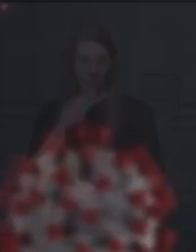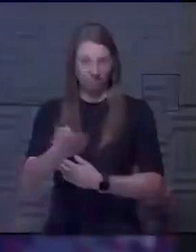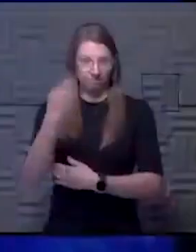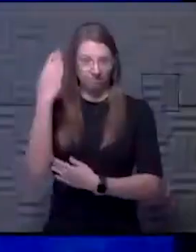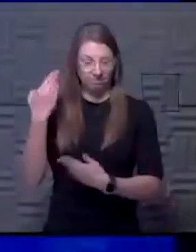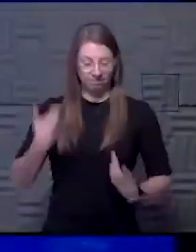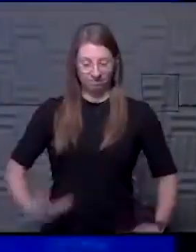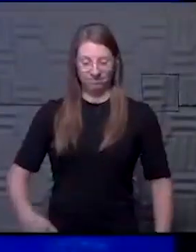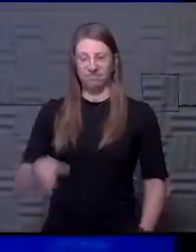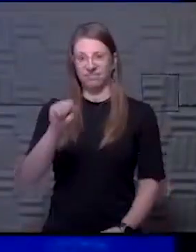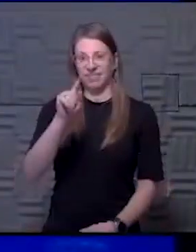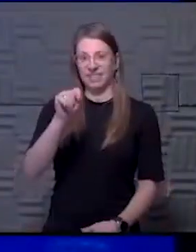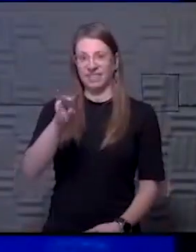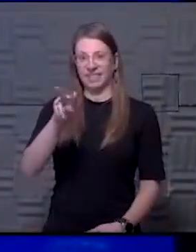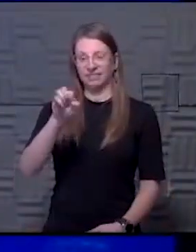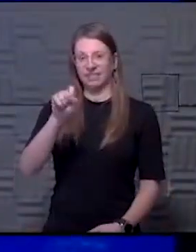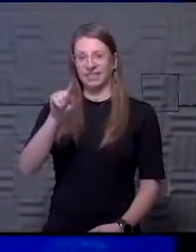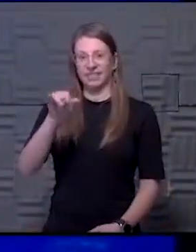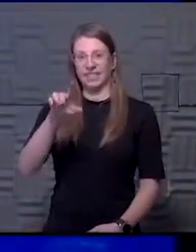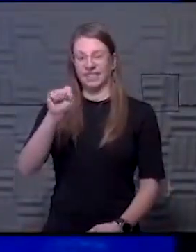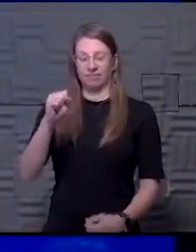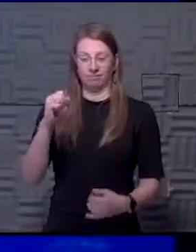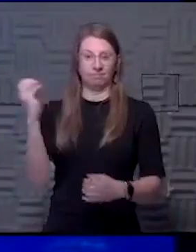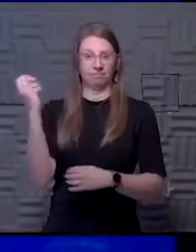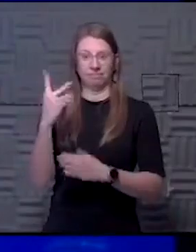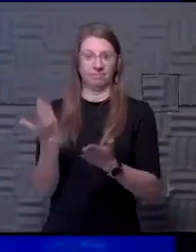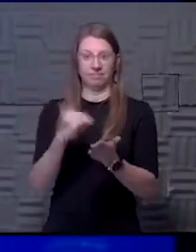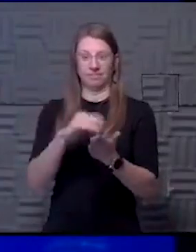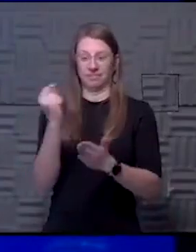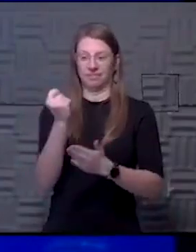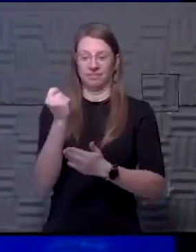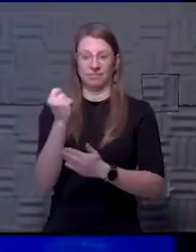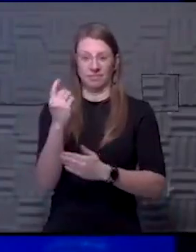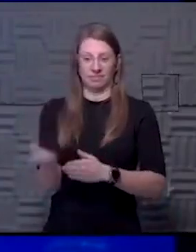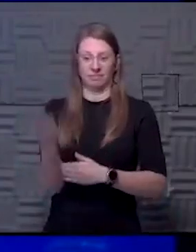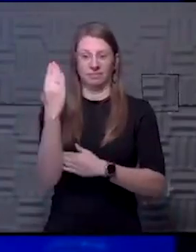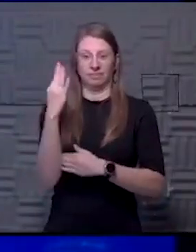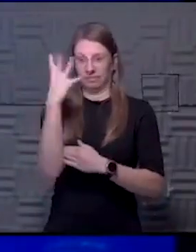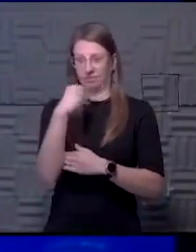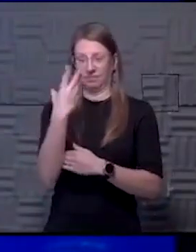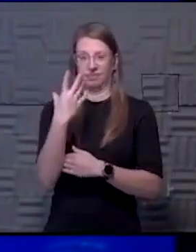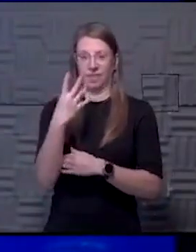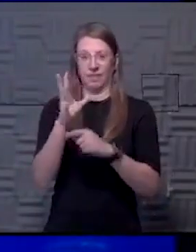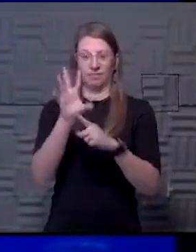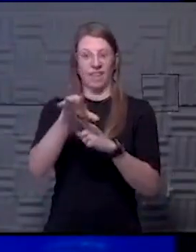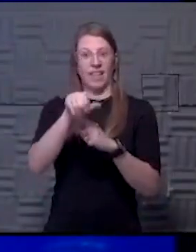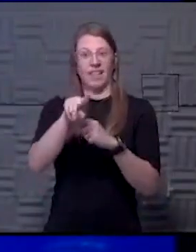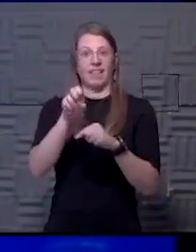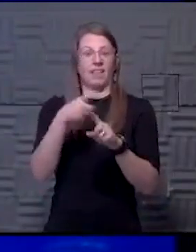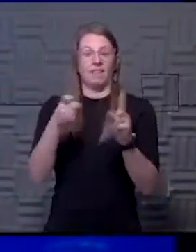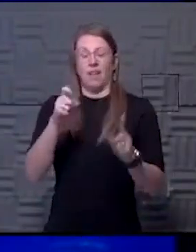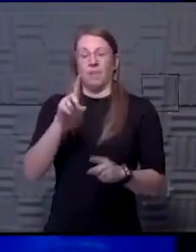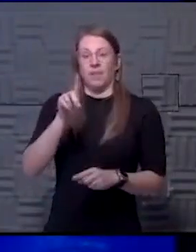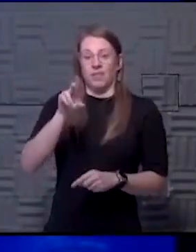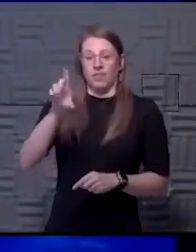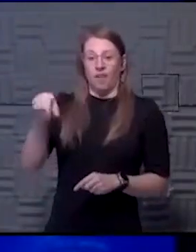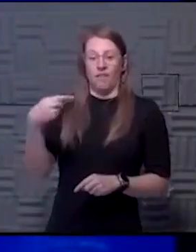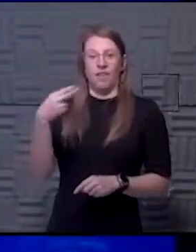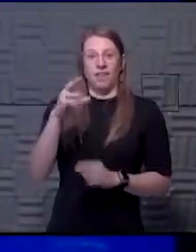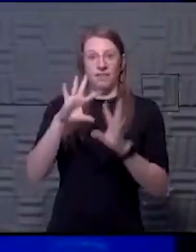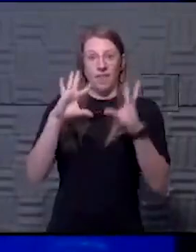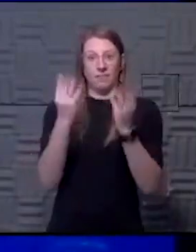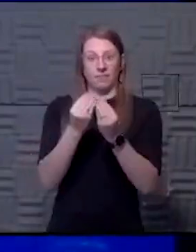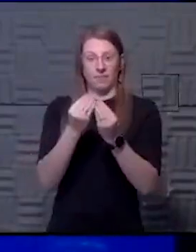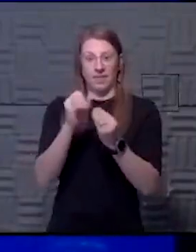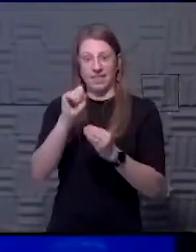Good morning. This is Steve Stites back with you on this beautiful Tuesday morning here, broadcasting live from the Dulce Simons Family Studio with our morning